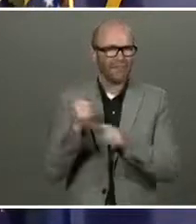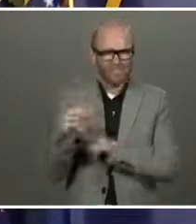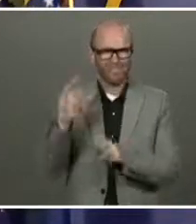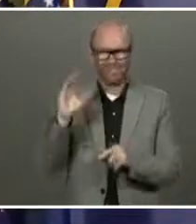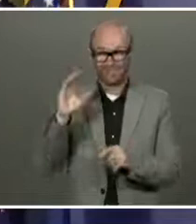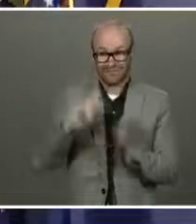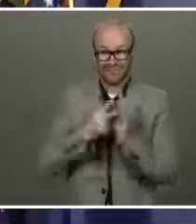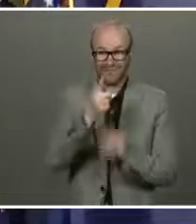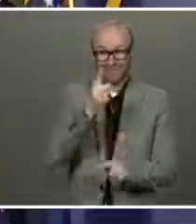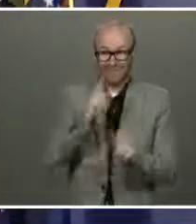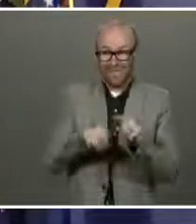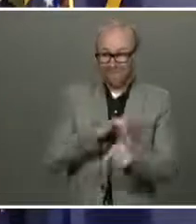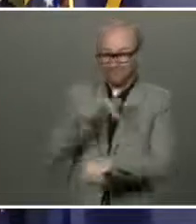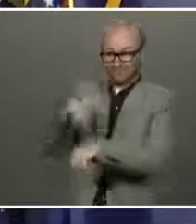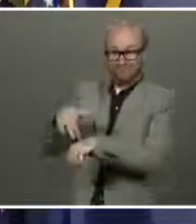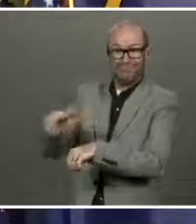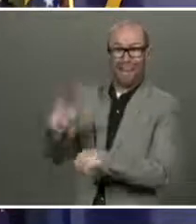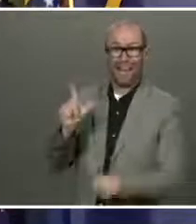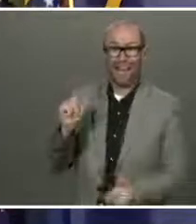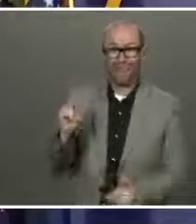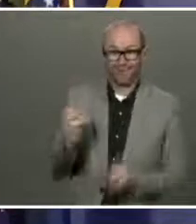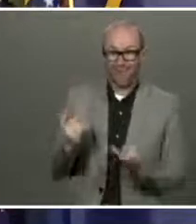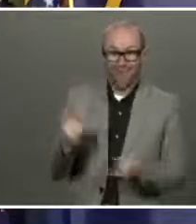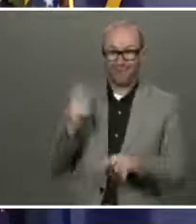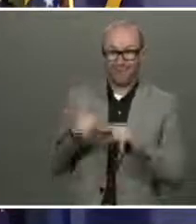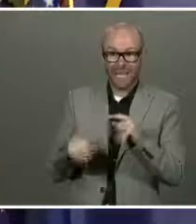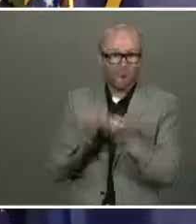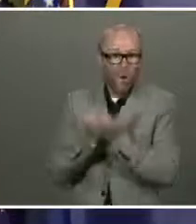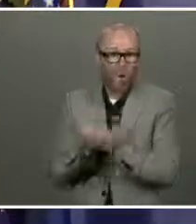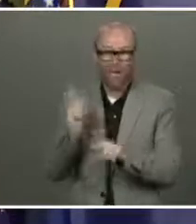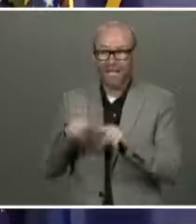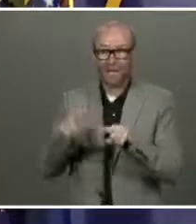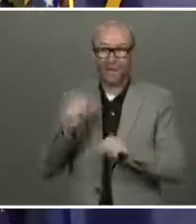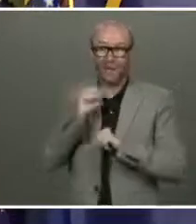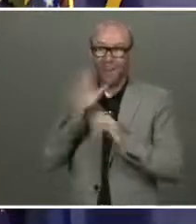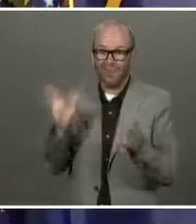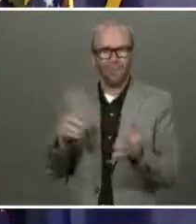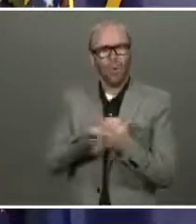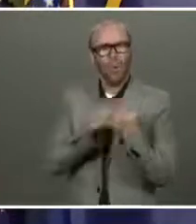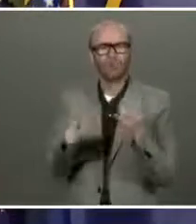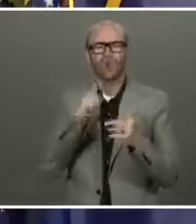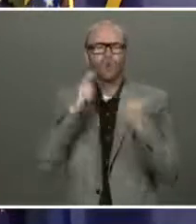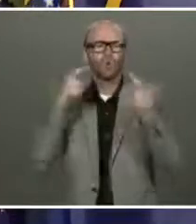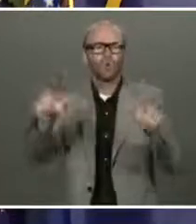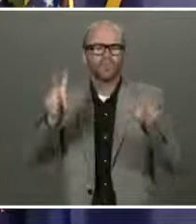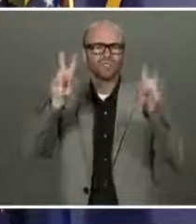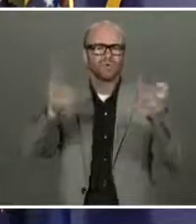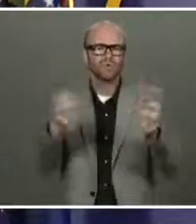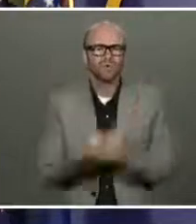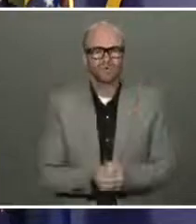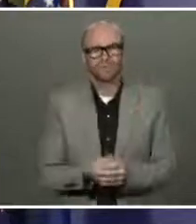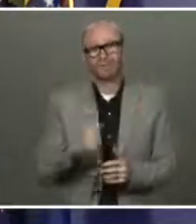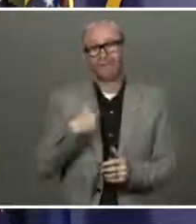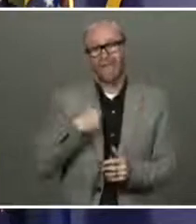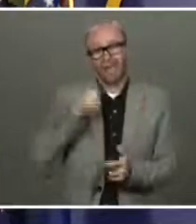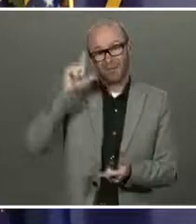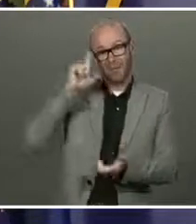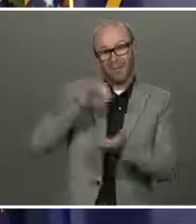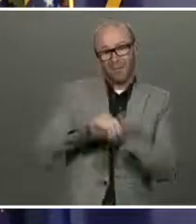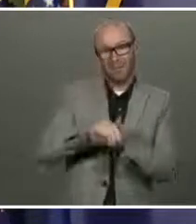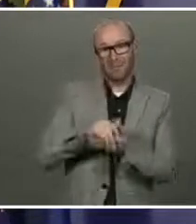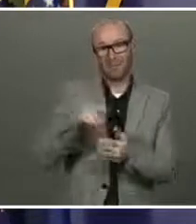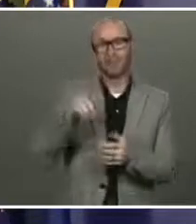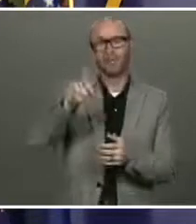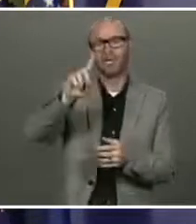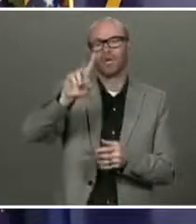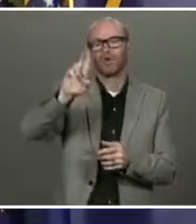so you can't go into the lake and can't boat on the lake. Those are big issues. I'm a big believer in dredging. Dredging is happening all